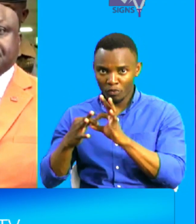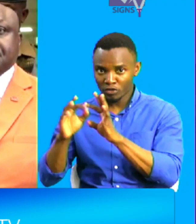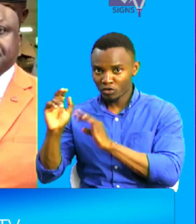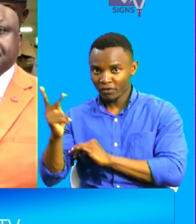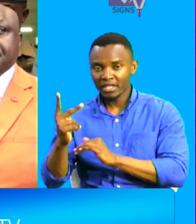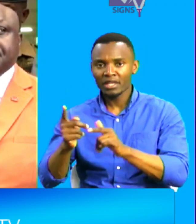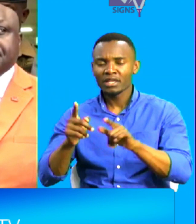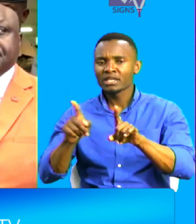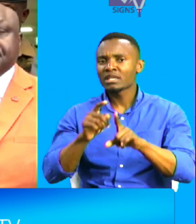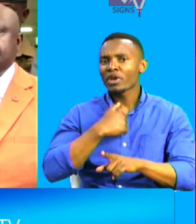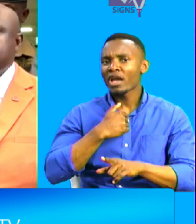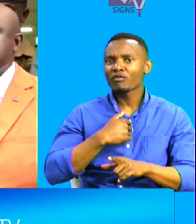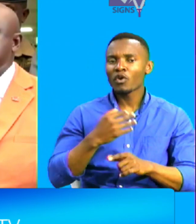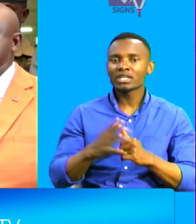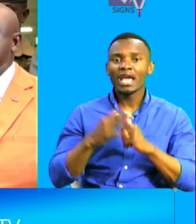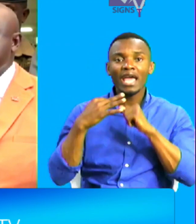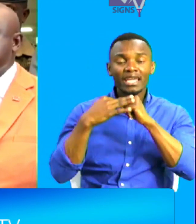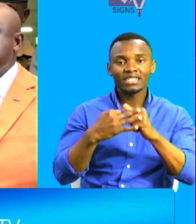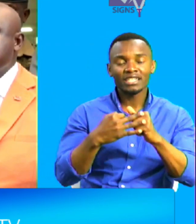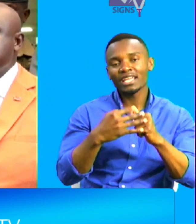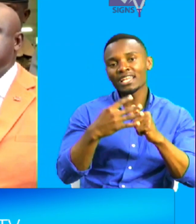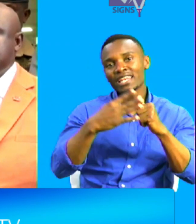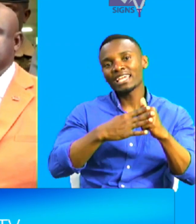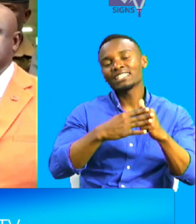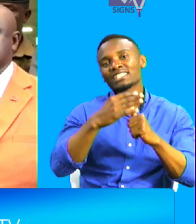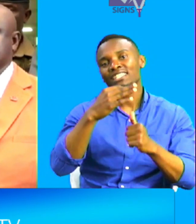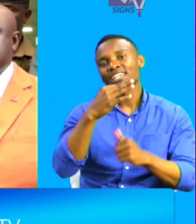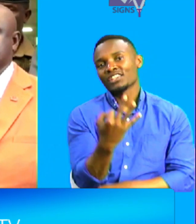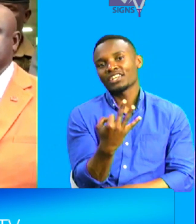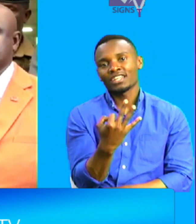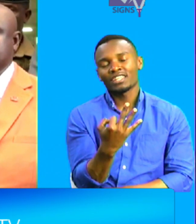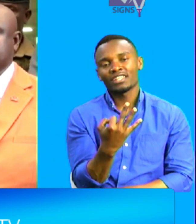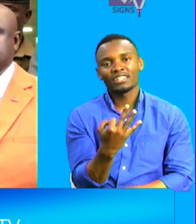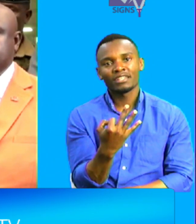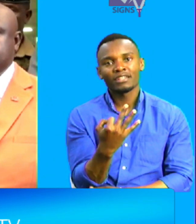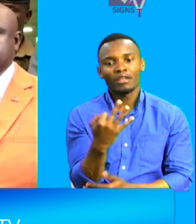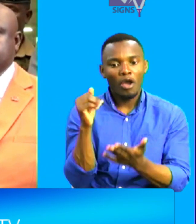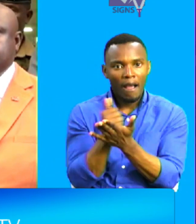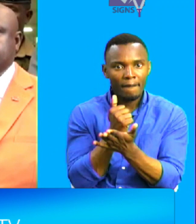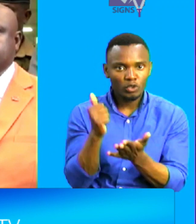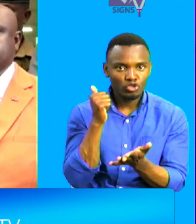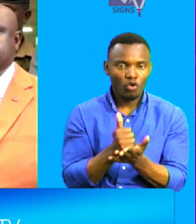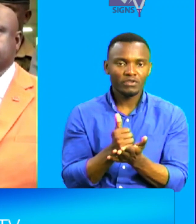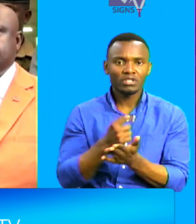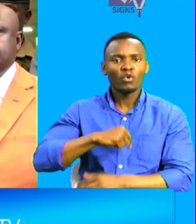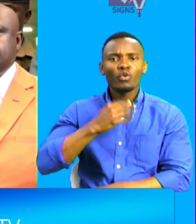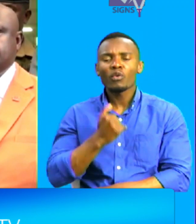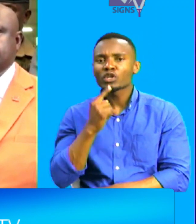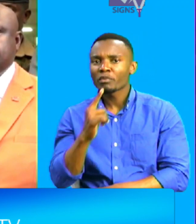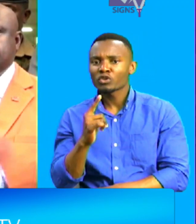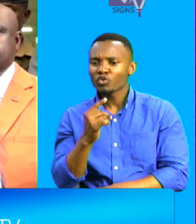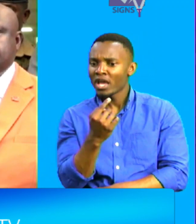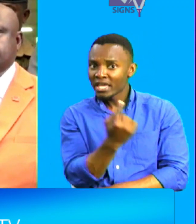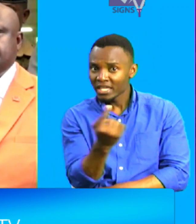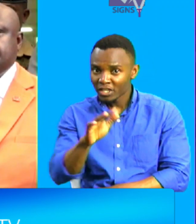around 893 post offices. What we are going to do is ensure that everywhere there's a post